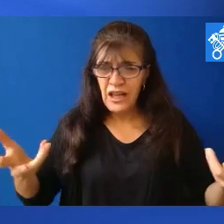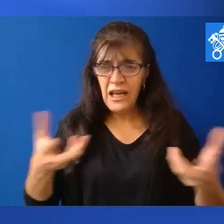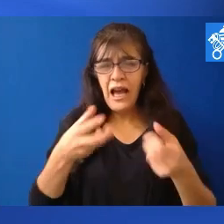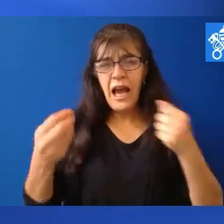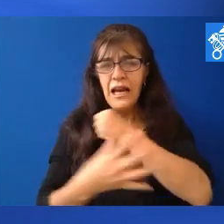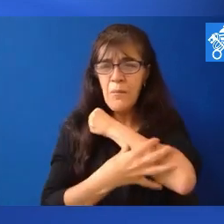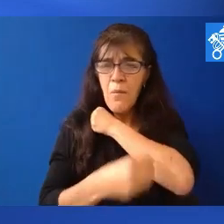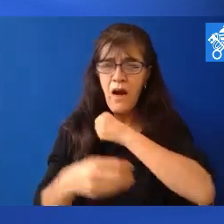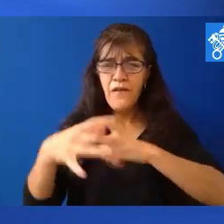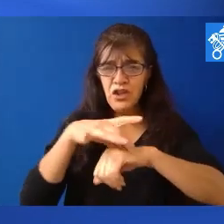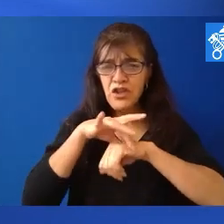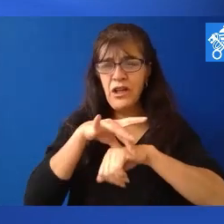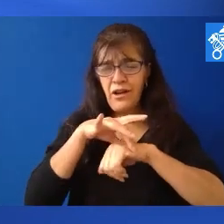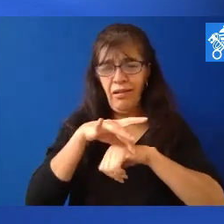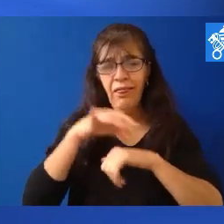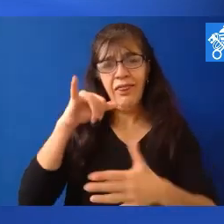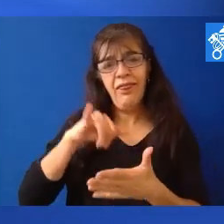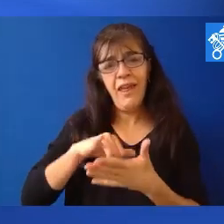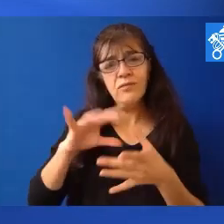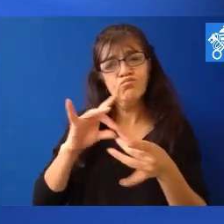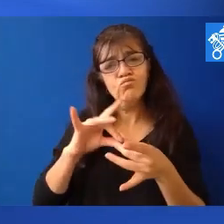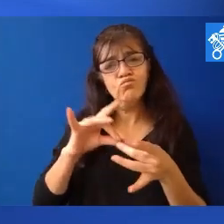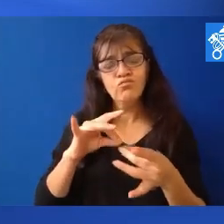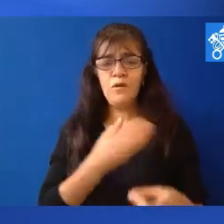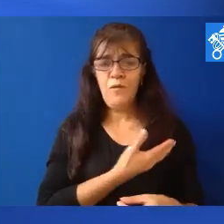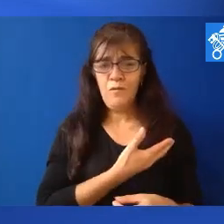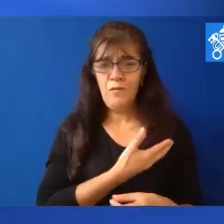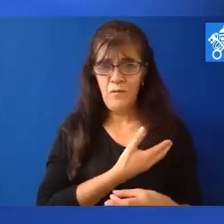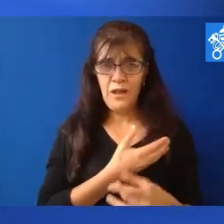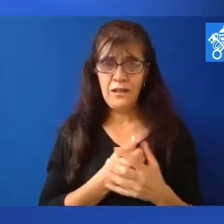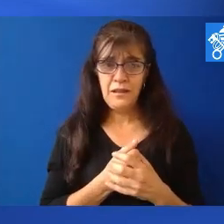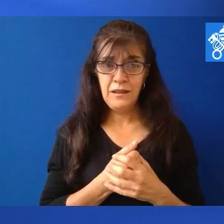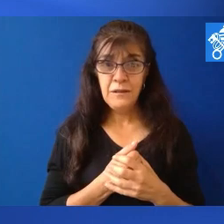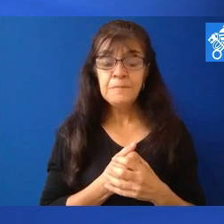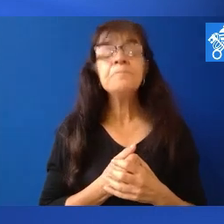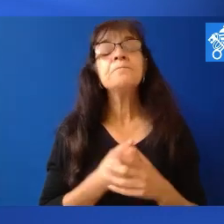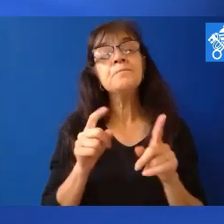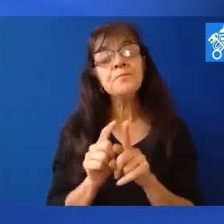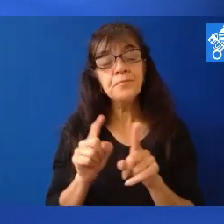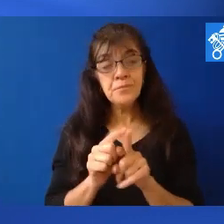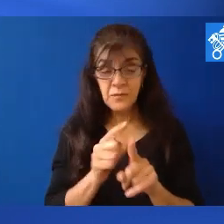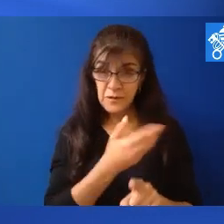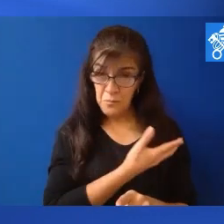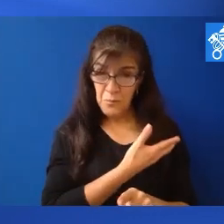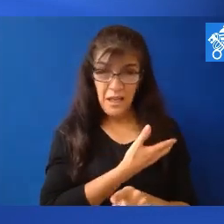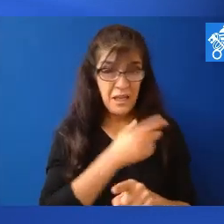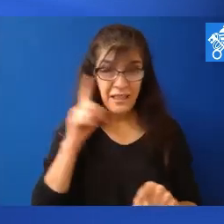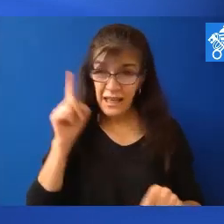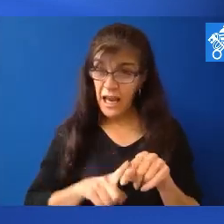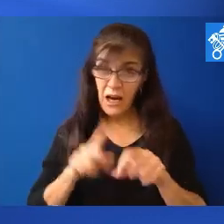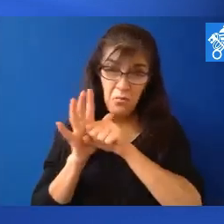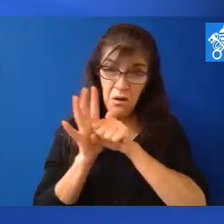Francis said last evening. The Pope also said peace cannot be suppressed because